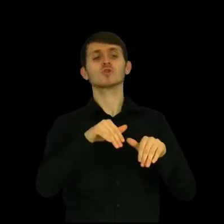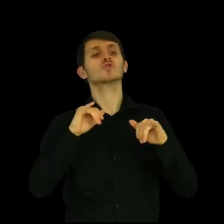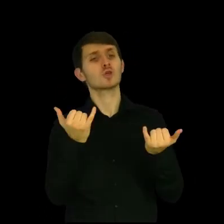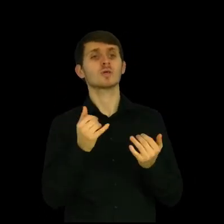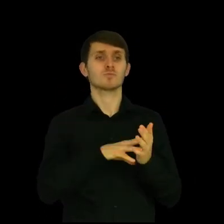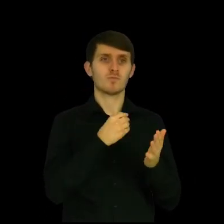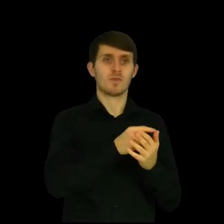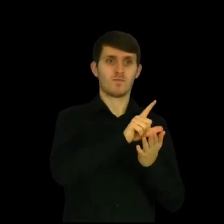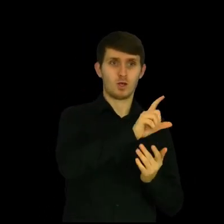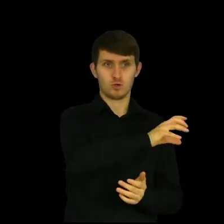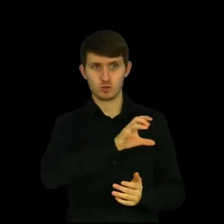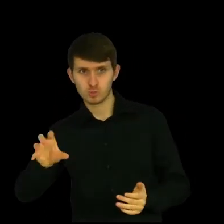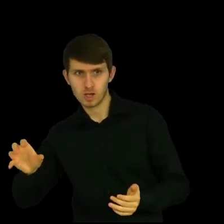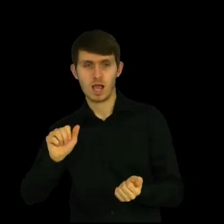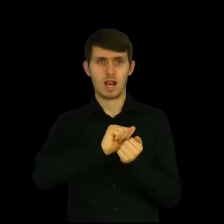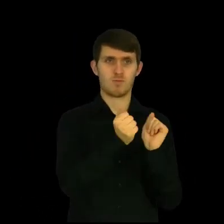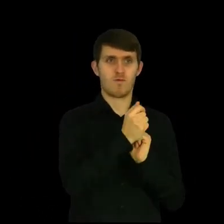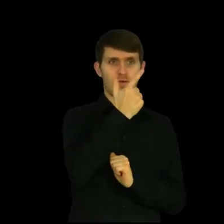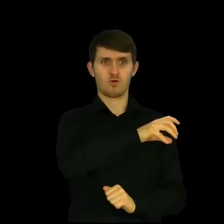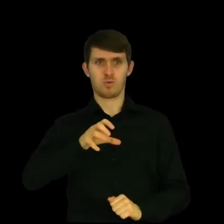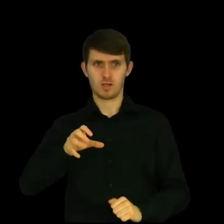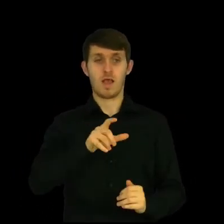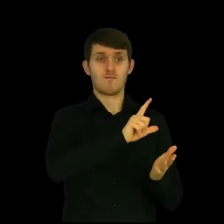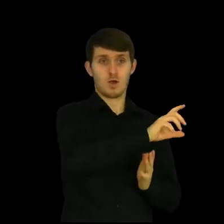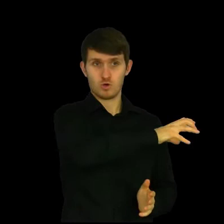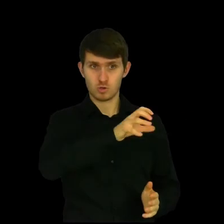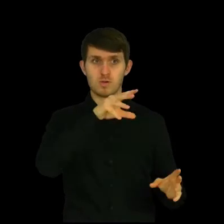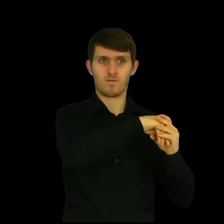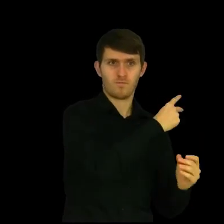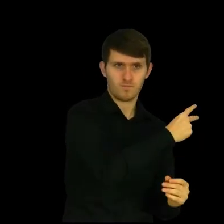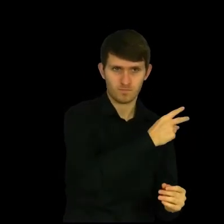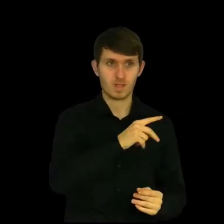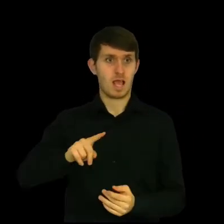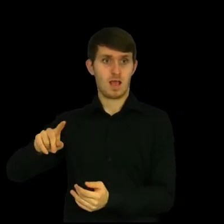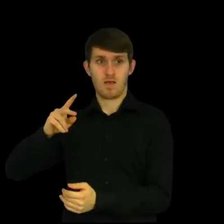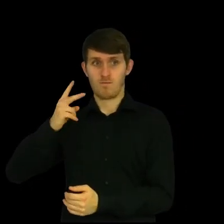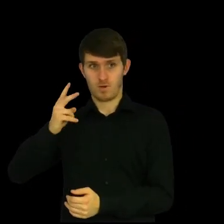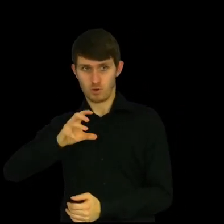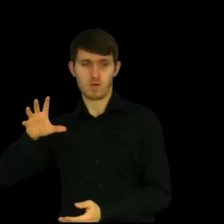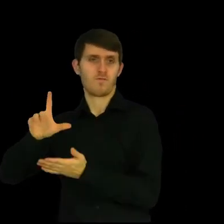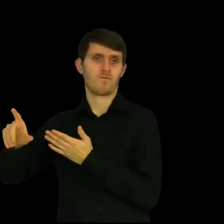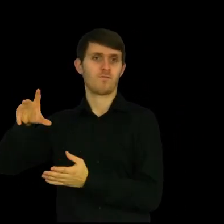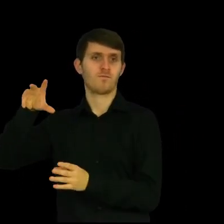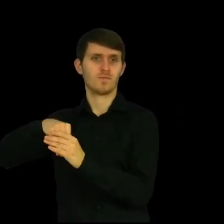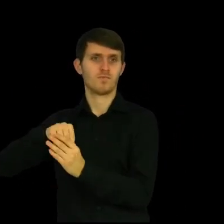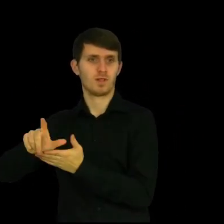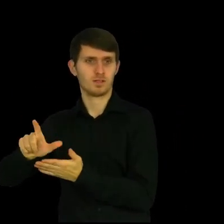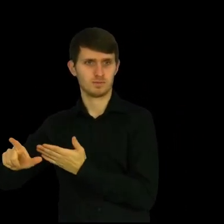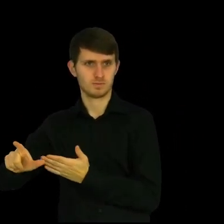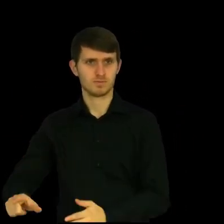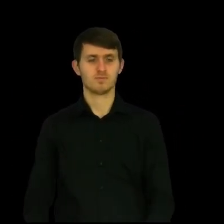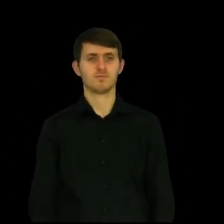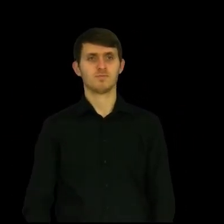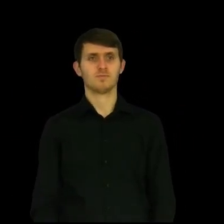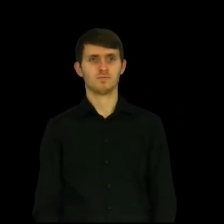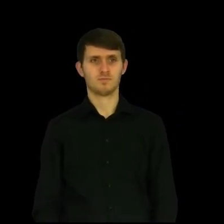how many do you have in each group? Or 24 divided into groups of 12, and how many groups would you have? And that's what we saw in the last example.